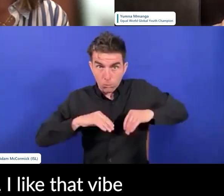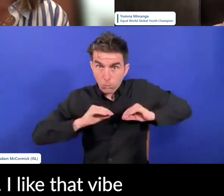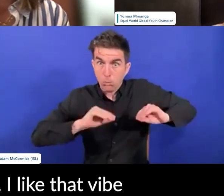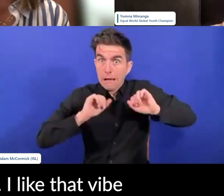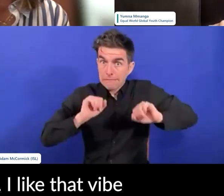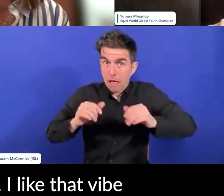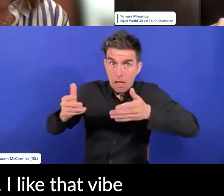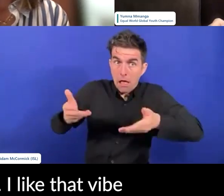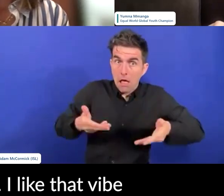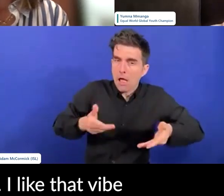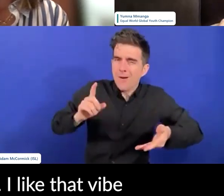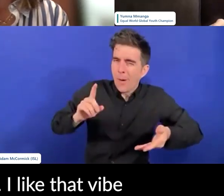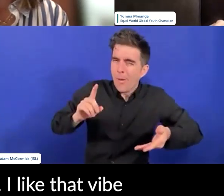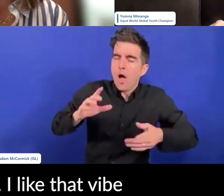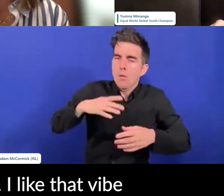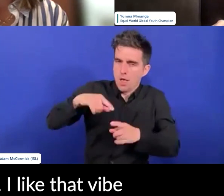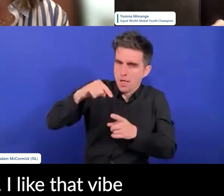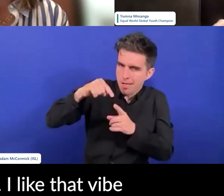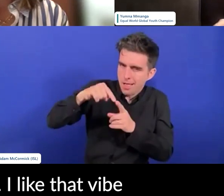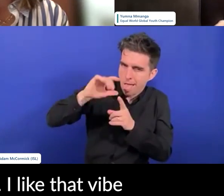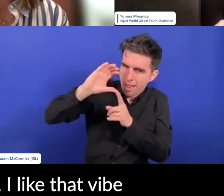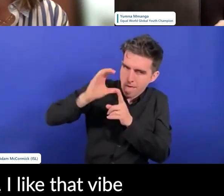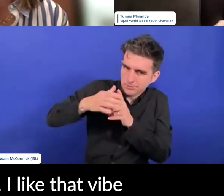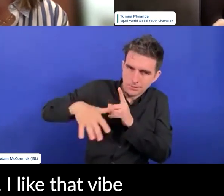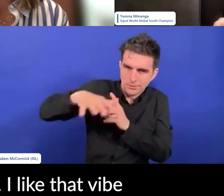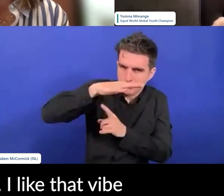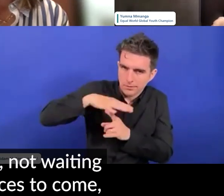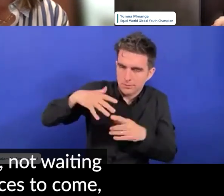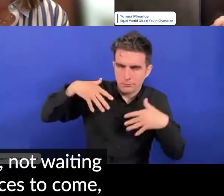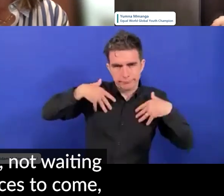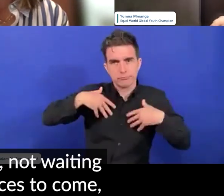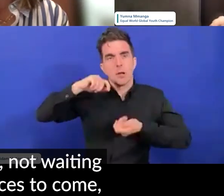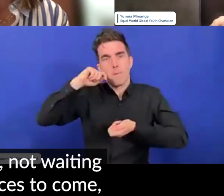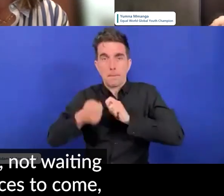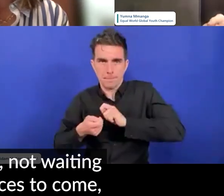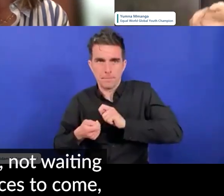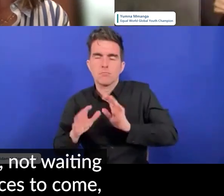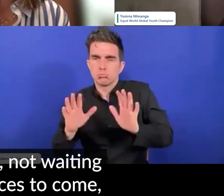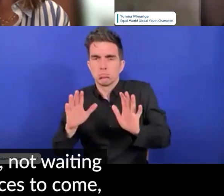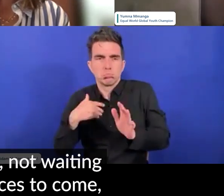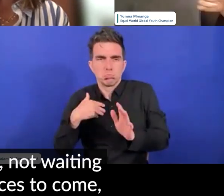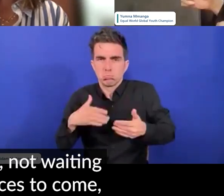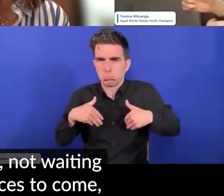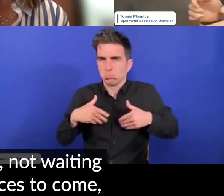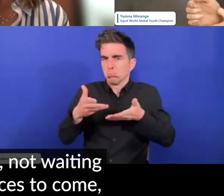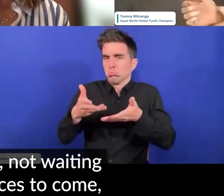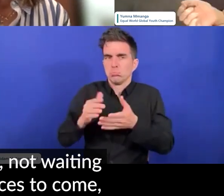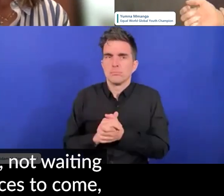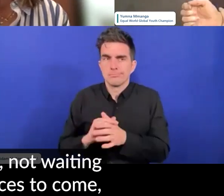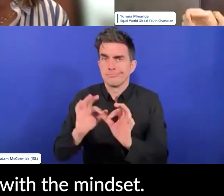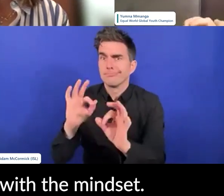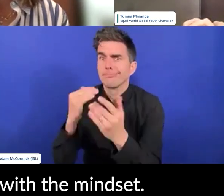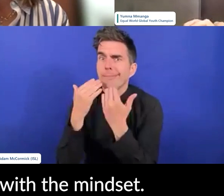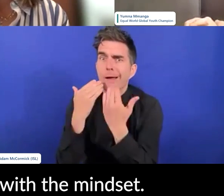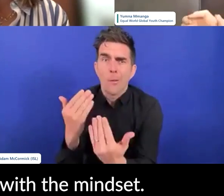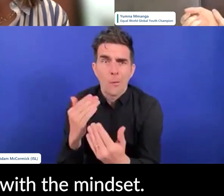Thanks so much. I like that that vibe of not waiting for the resources to